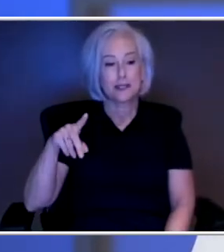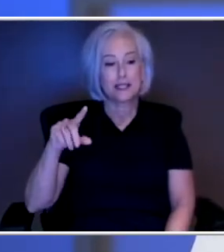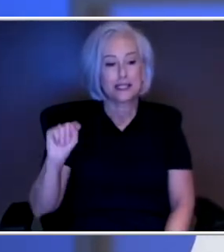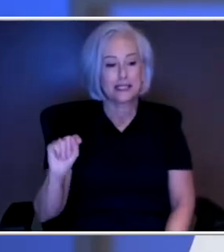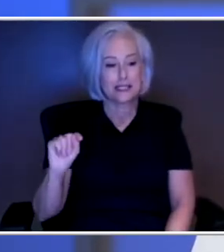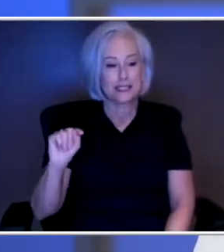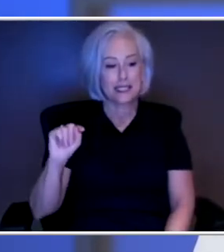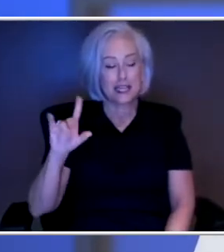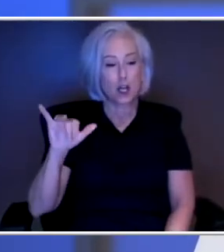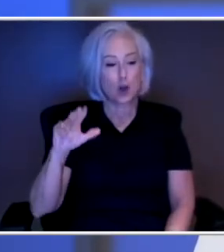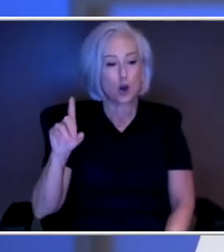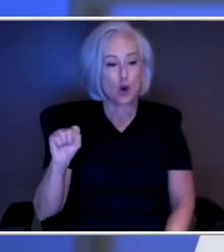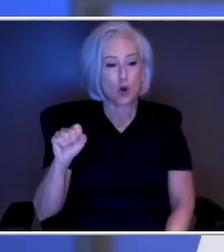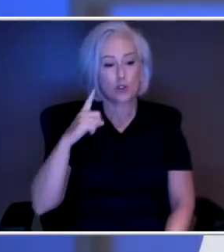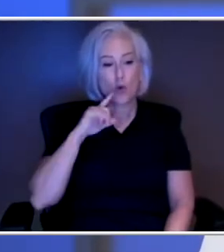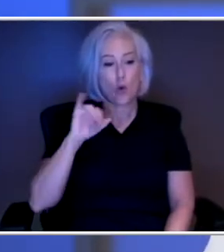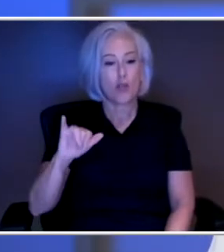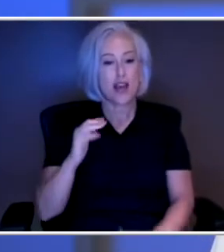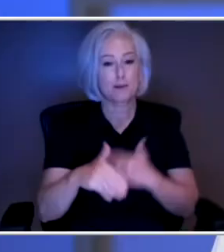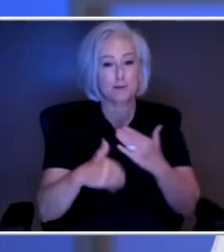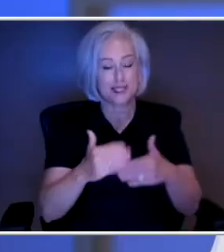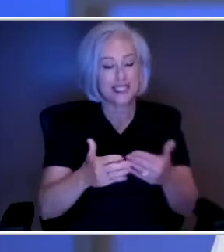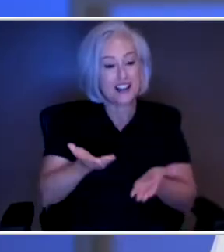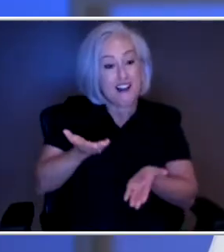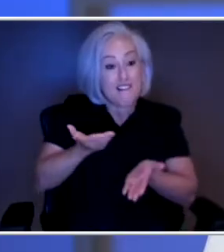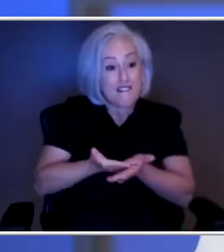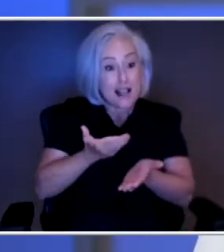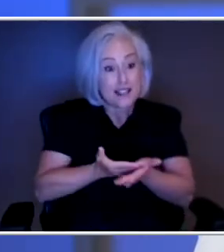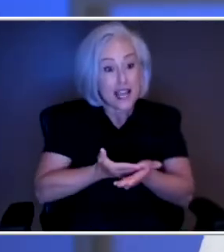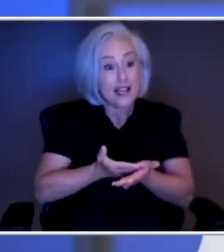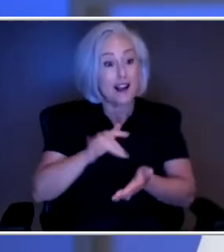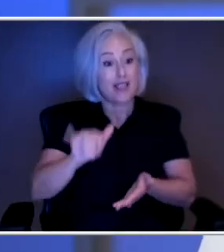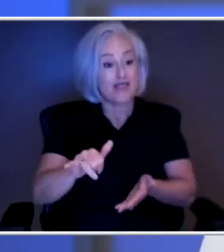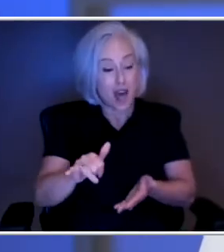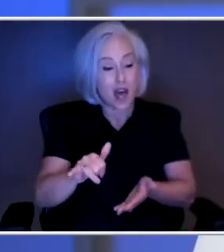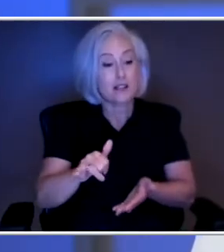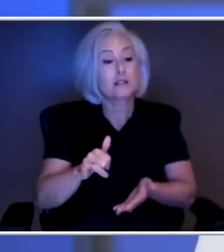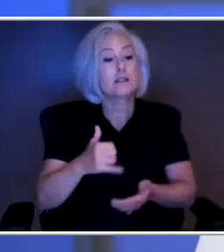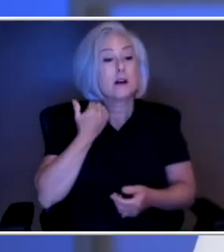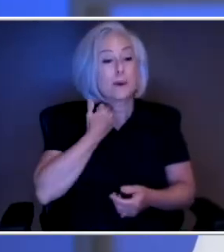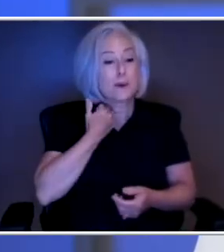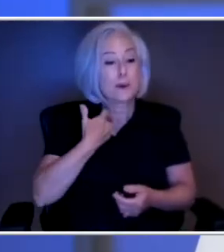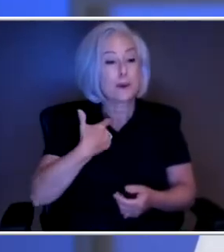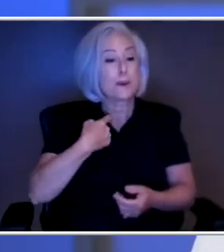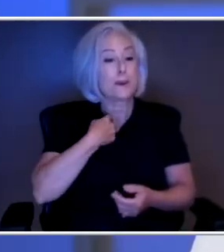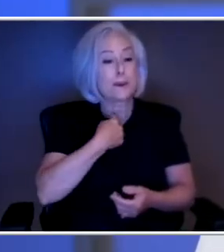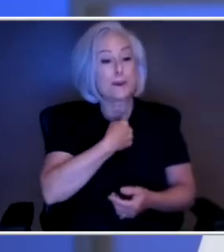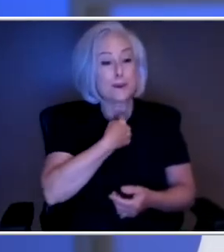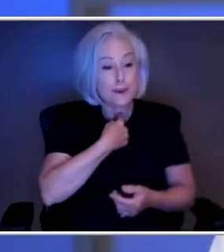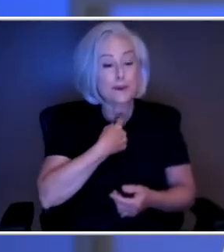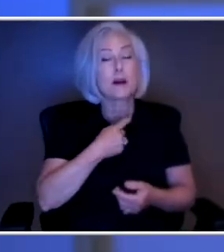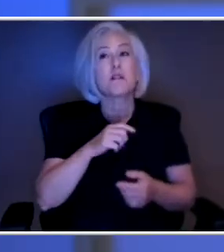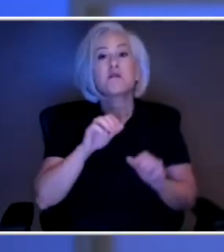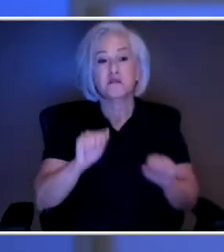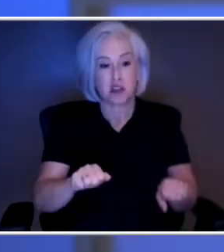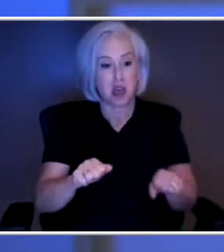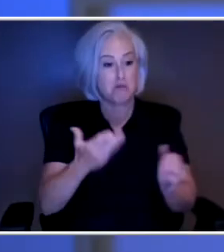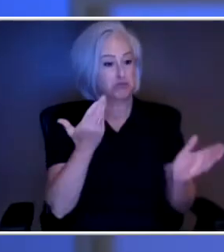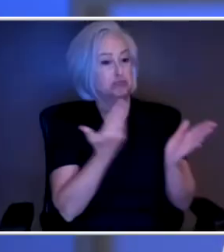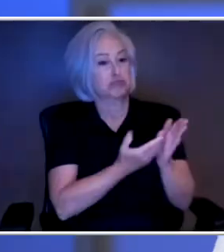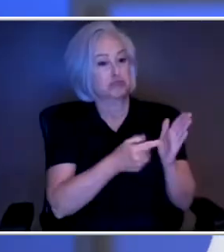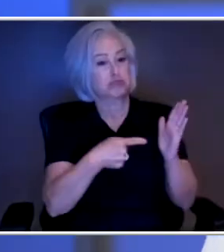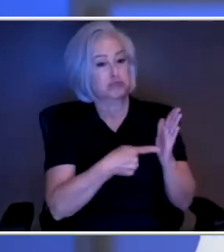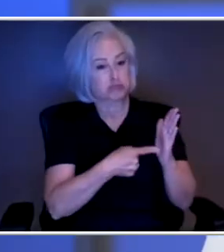came out, that validated the procedure as a legitimate procedure, and then insurance companies will be able to look at those codes and be able to say, okay, this is a